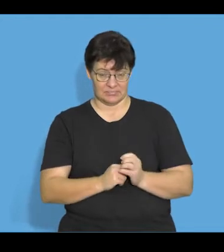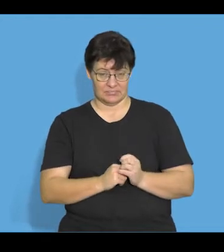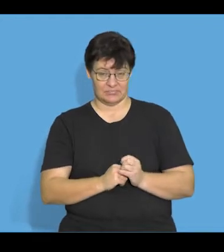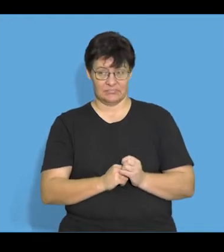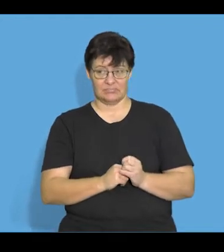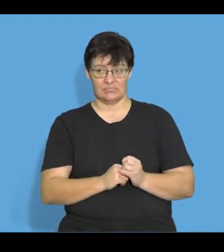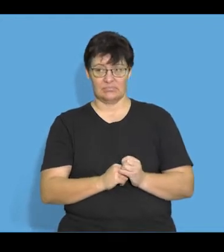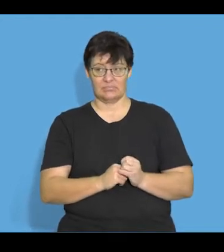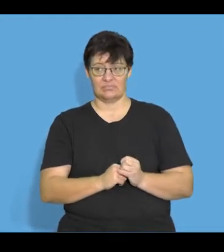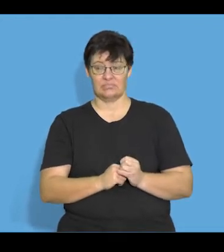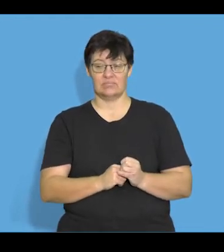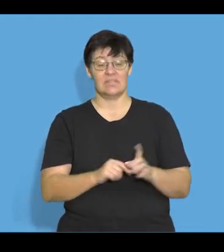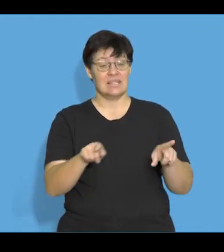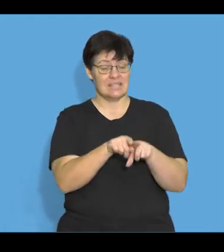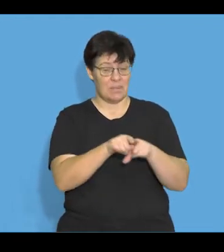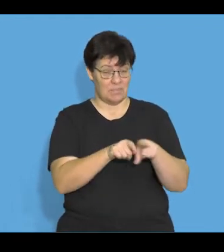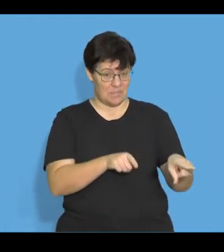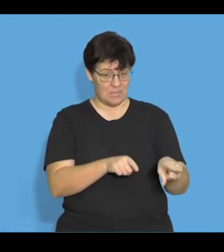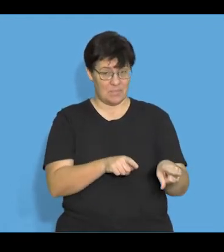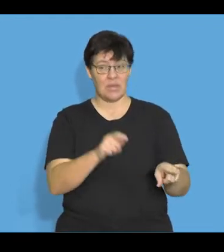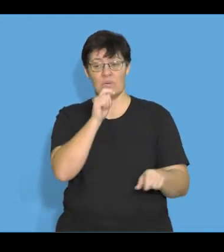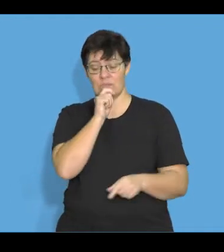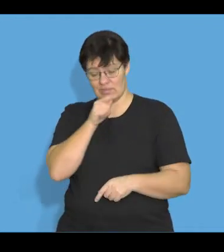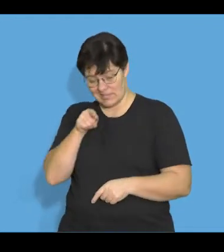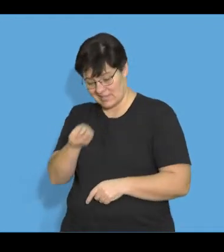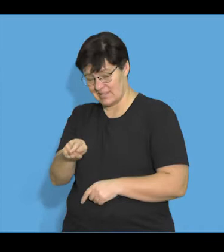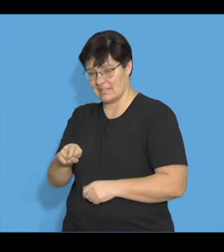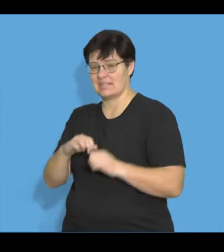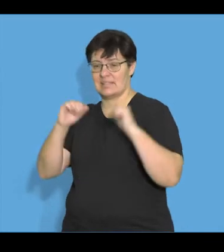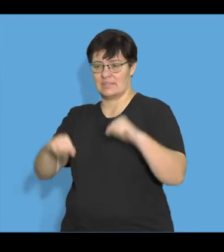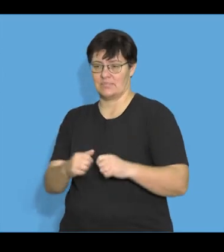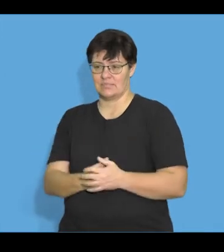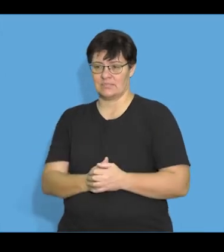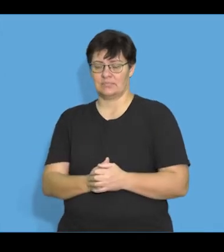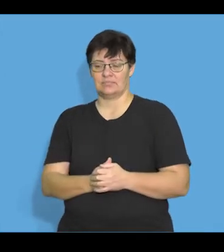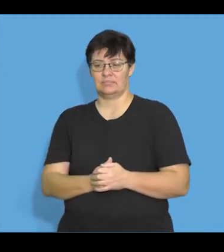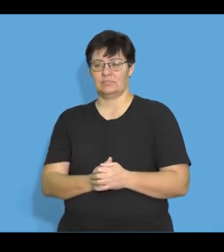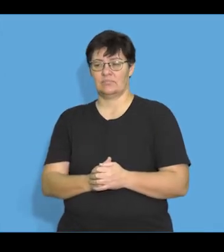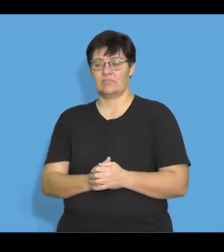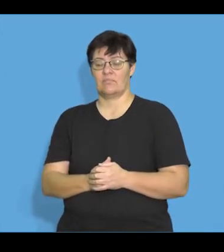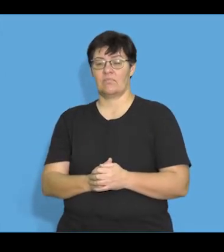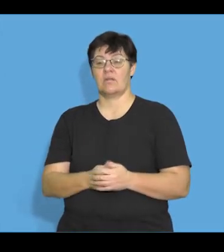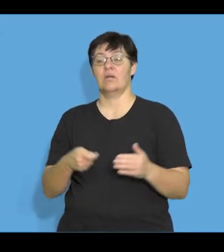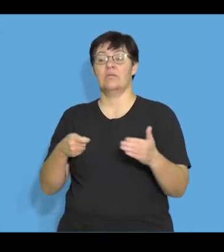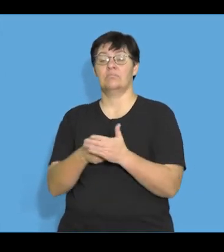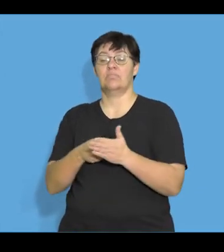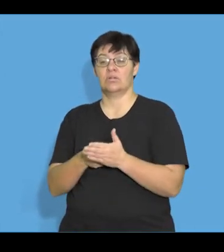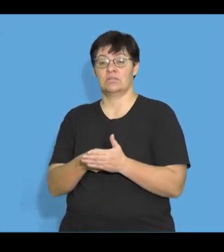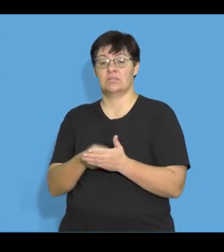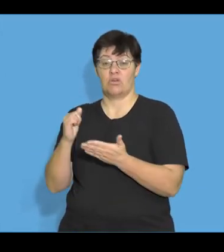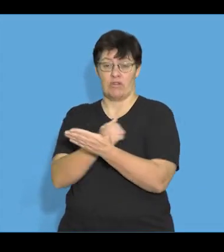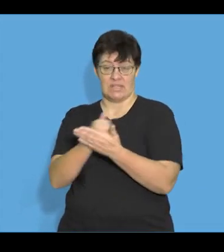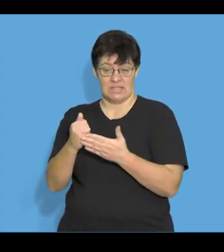transaction and apply it using the periodic system. Watch. bought merchandise on